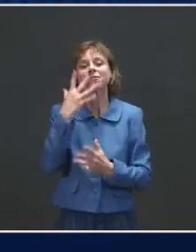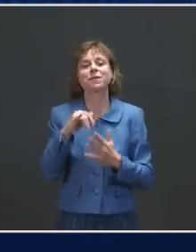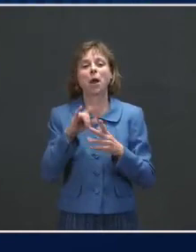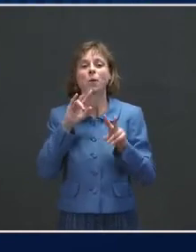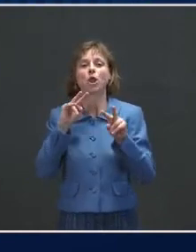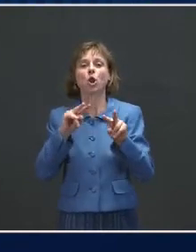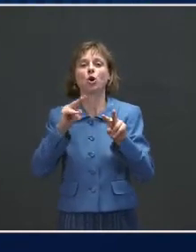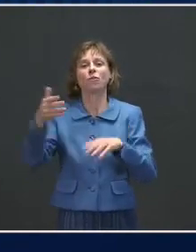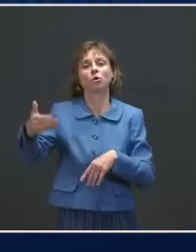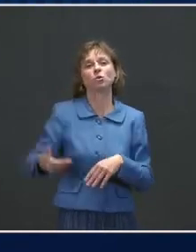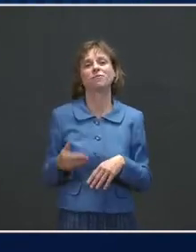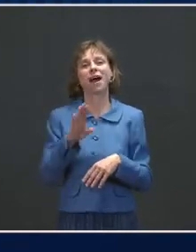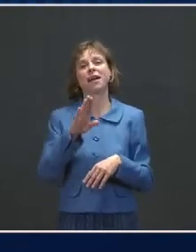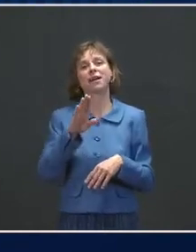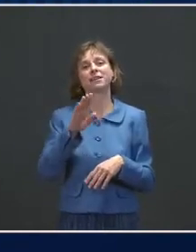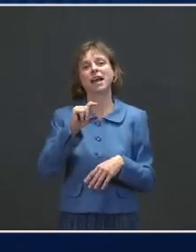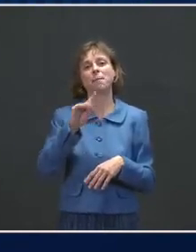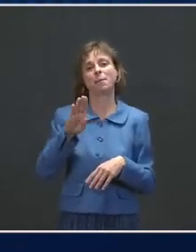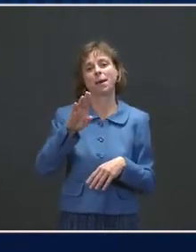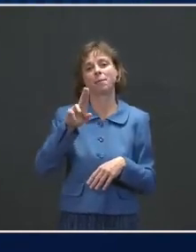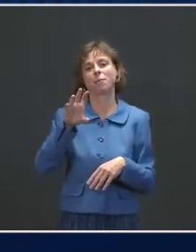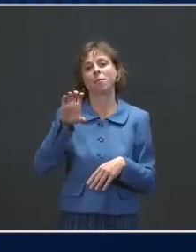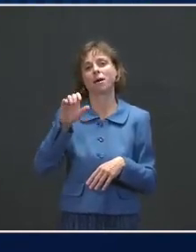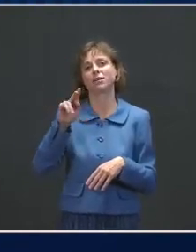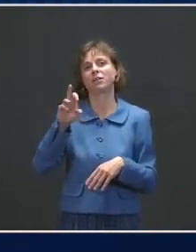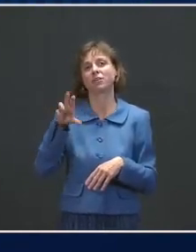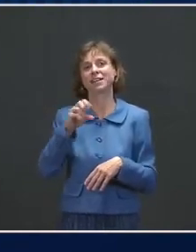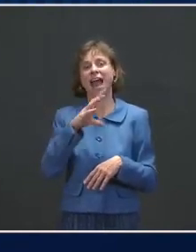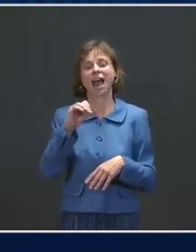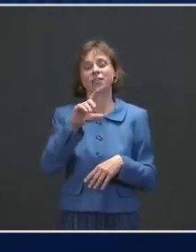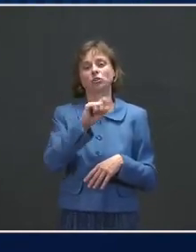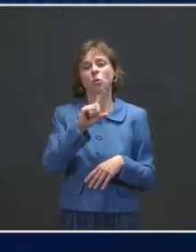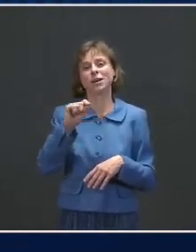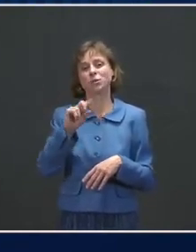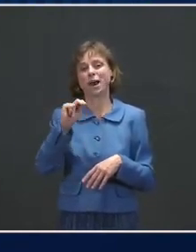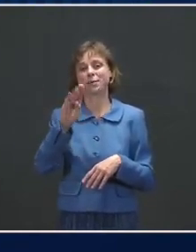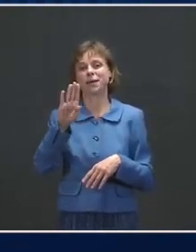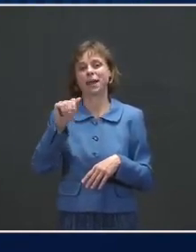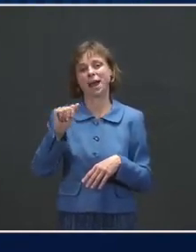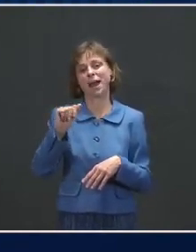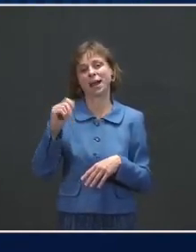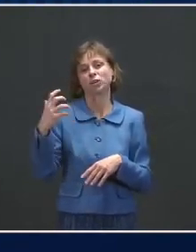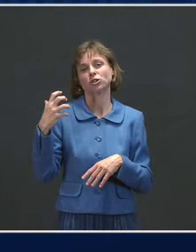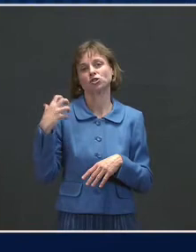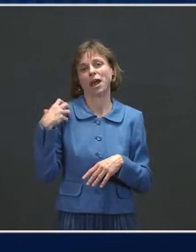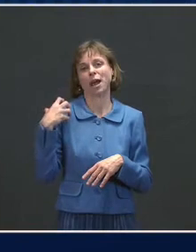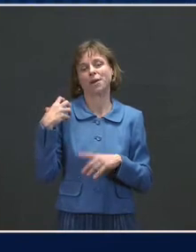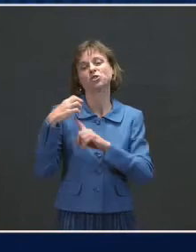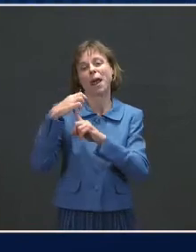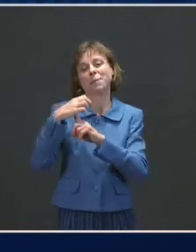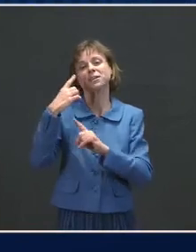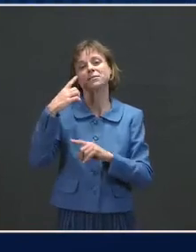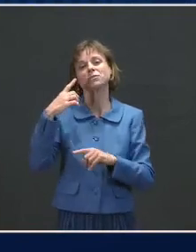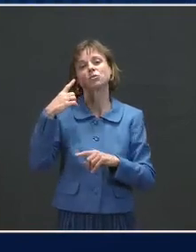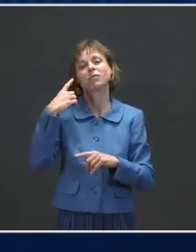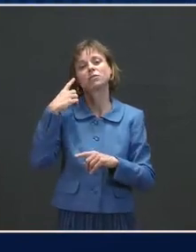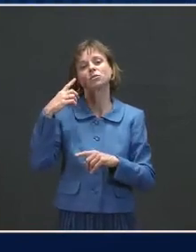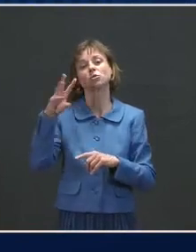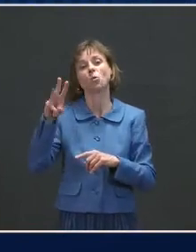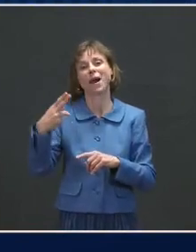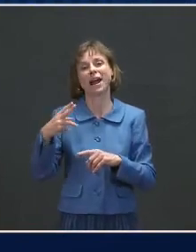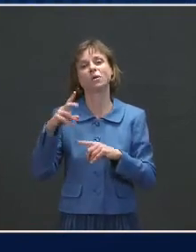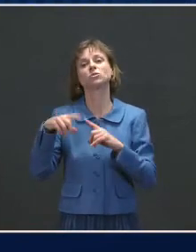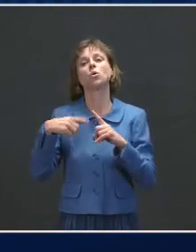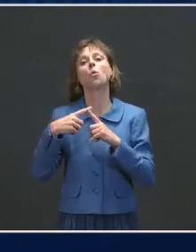inviting the Buccaneers as well as the 2020 NBA champions, the Lakers, to the White House when it is COVID safe. But I don't know when that will take place